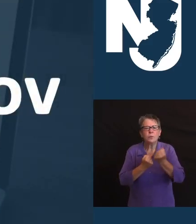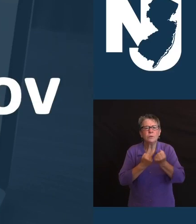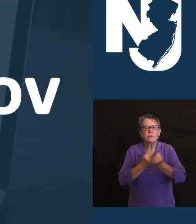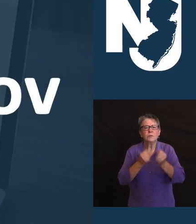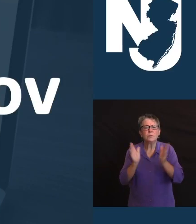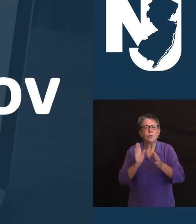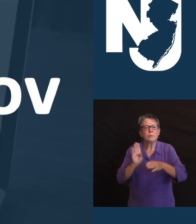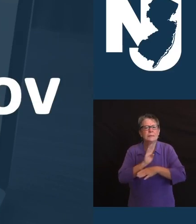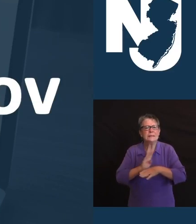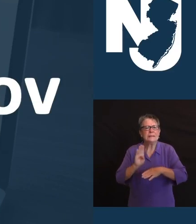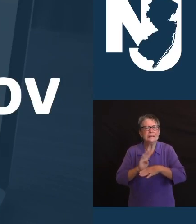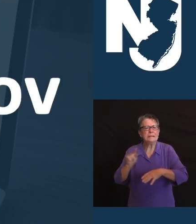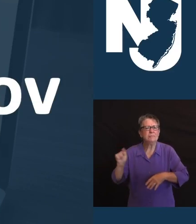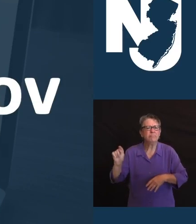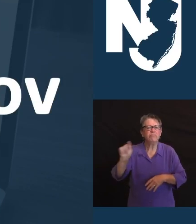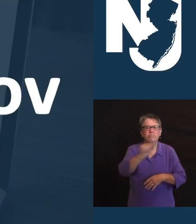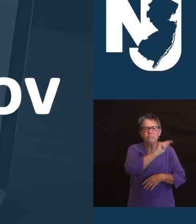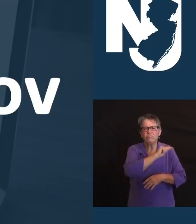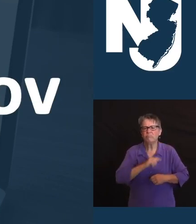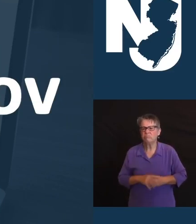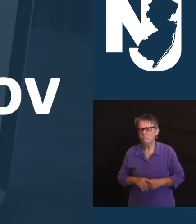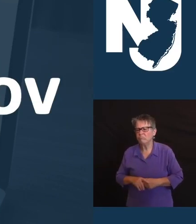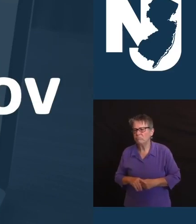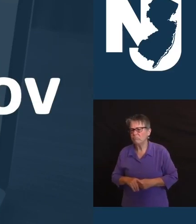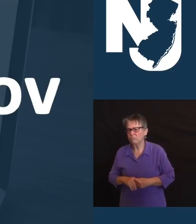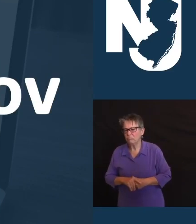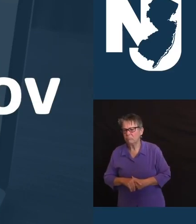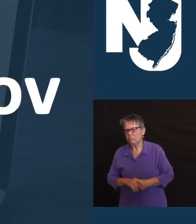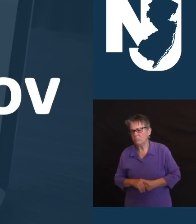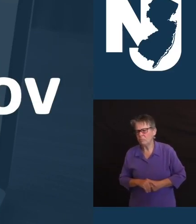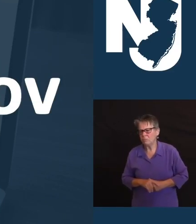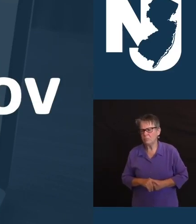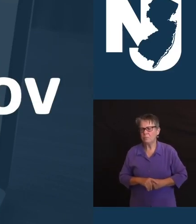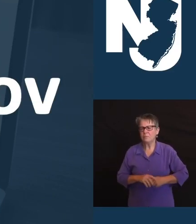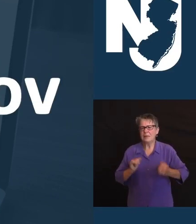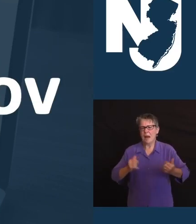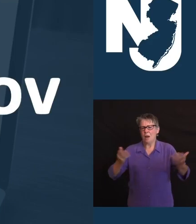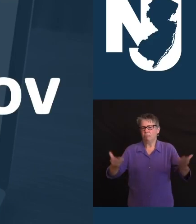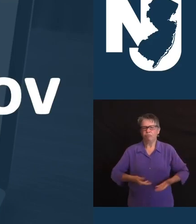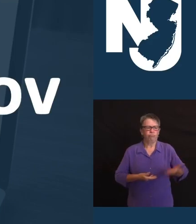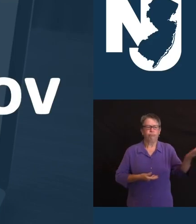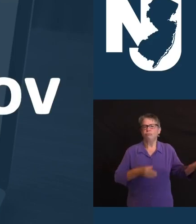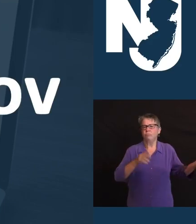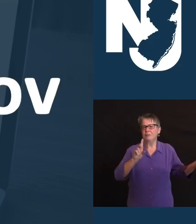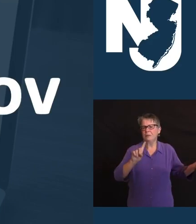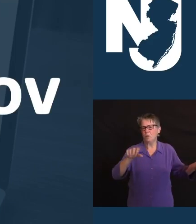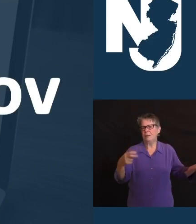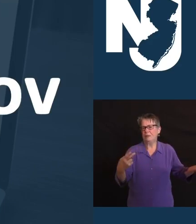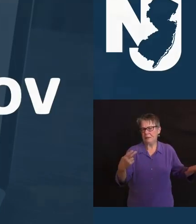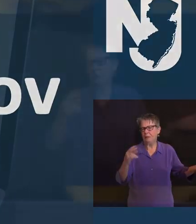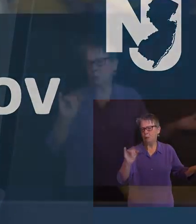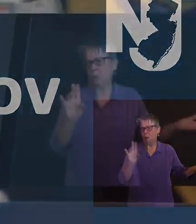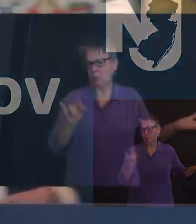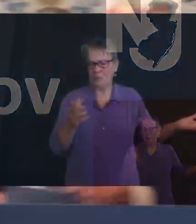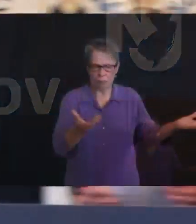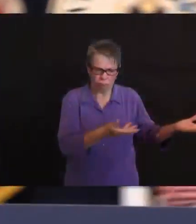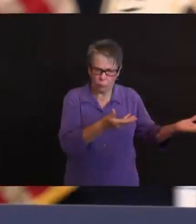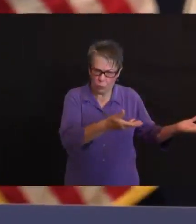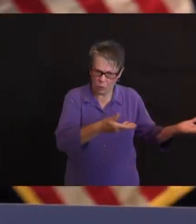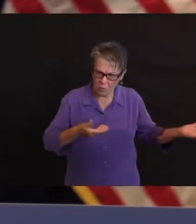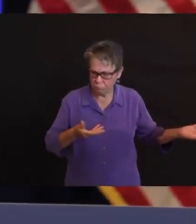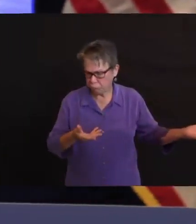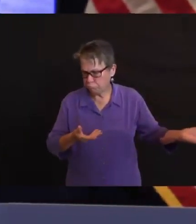Please, with no further ado, help me welcome the Commissioner of the Department of Health, the woman who needs no introduction, Judy Persichilli. Thank you, Governor,